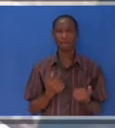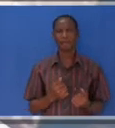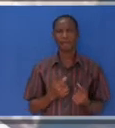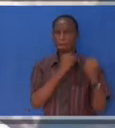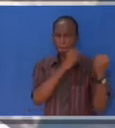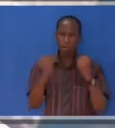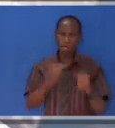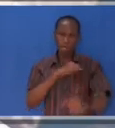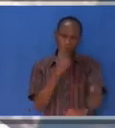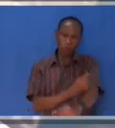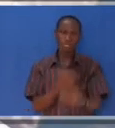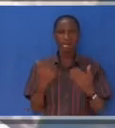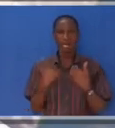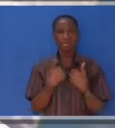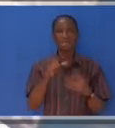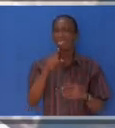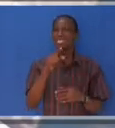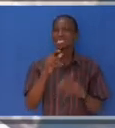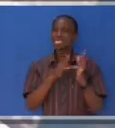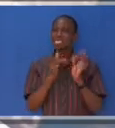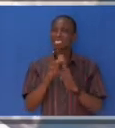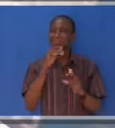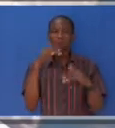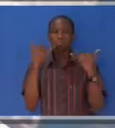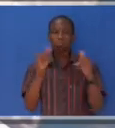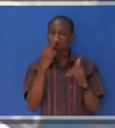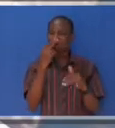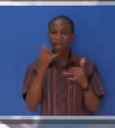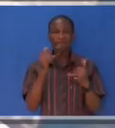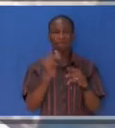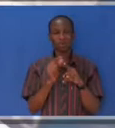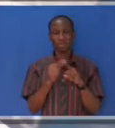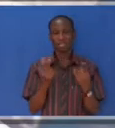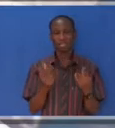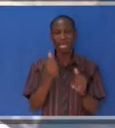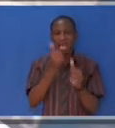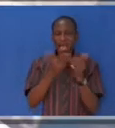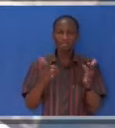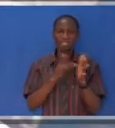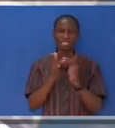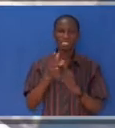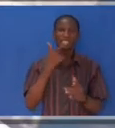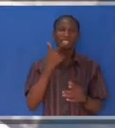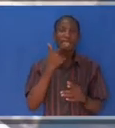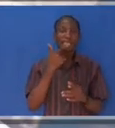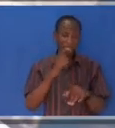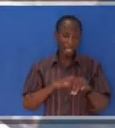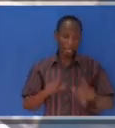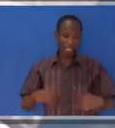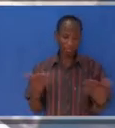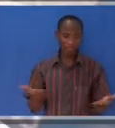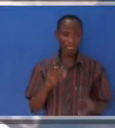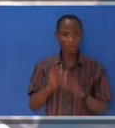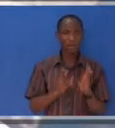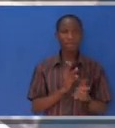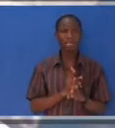He did not joke with his words. Everything he said during his personal